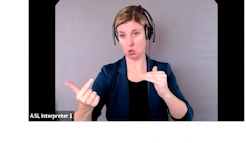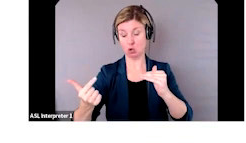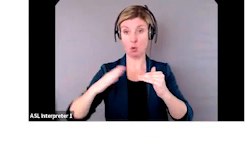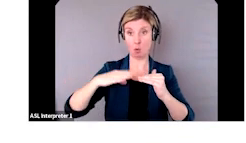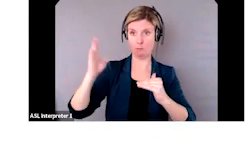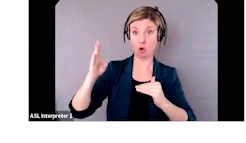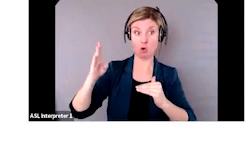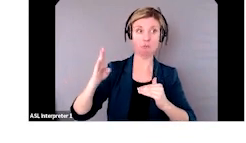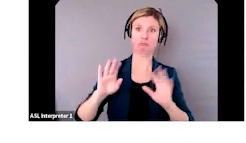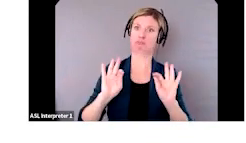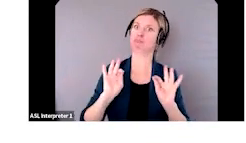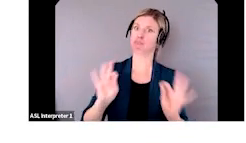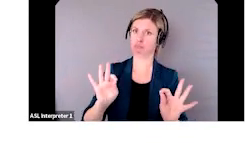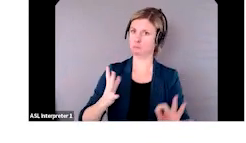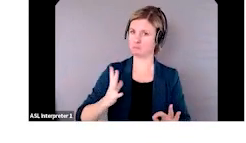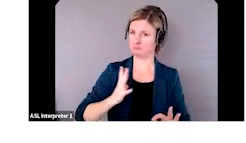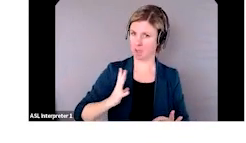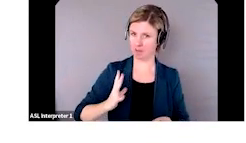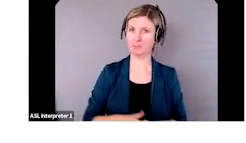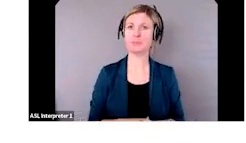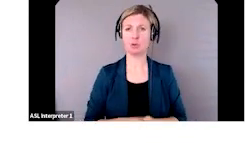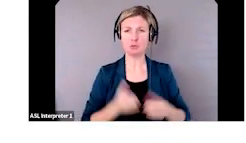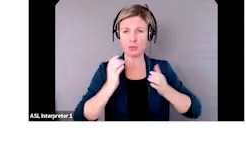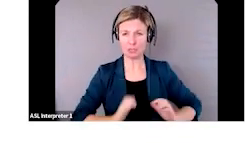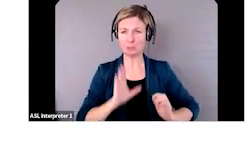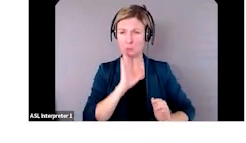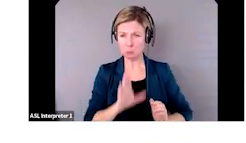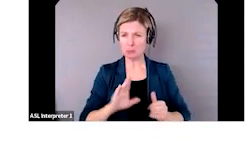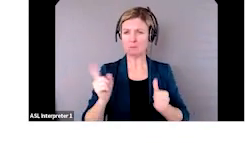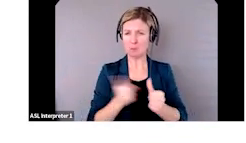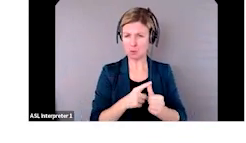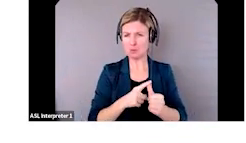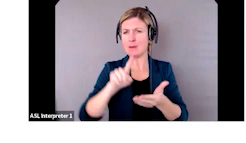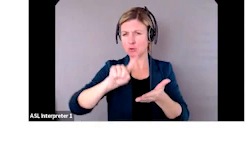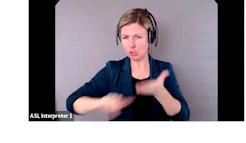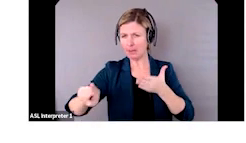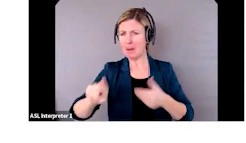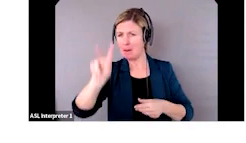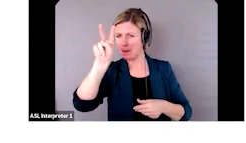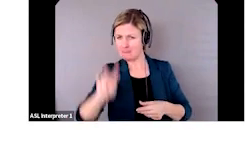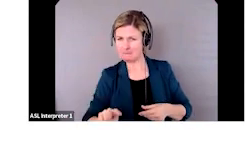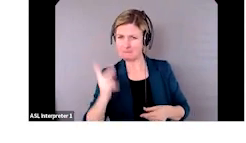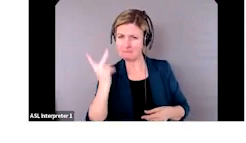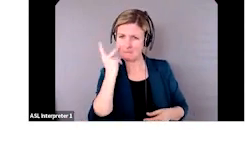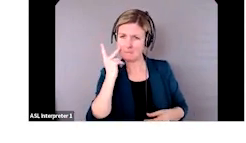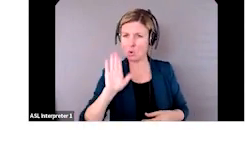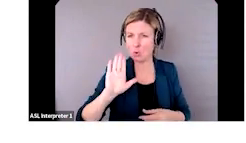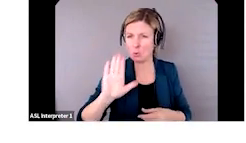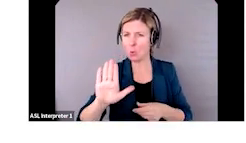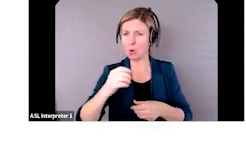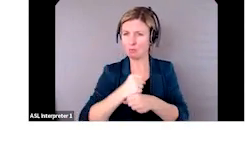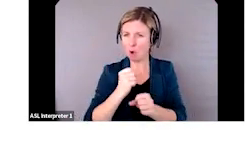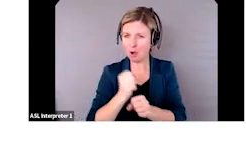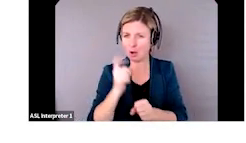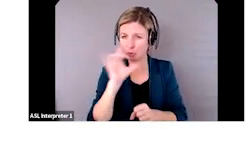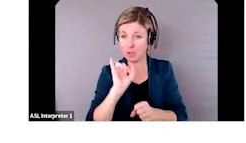fine. And so customers doing that first point of check on your product before they make a buying